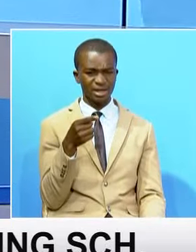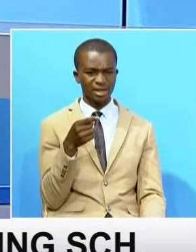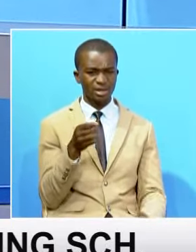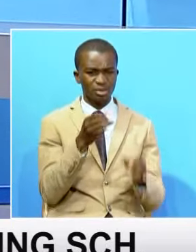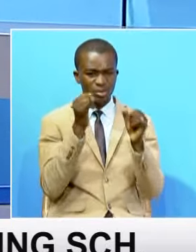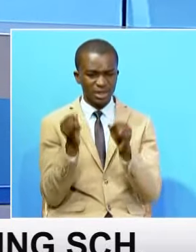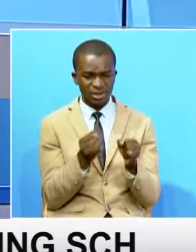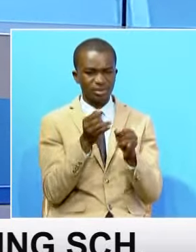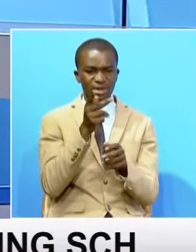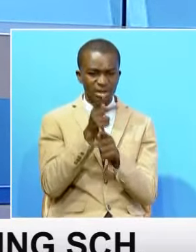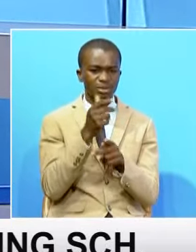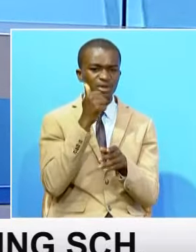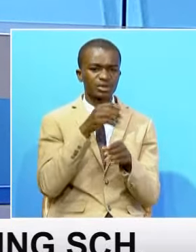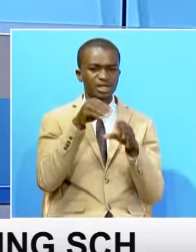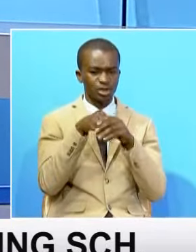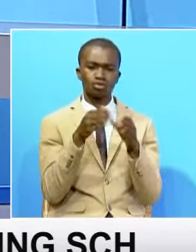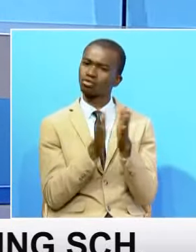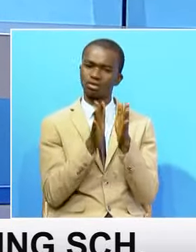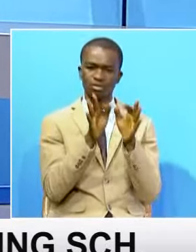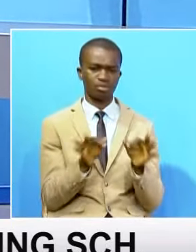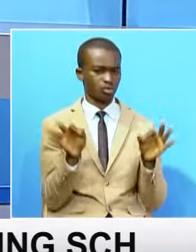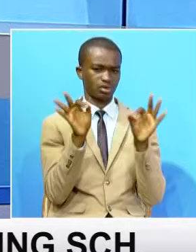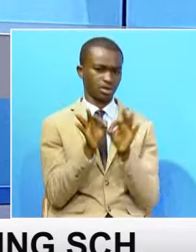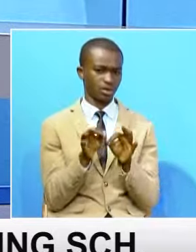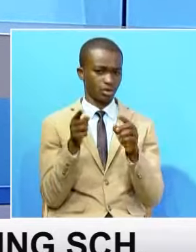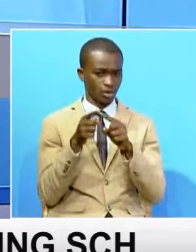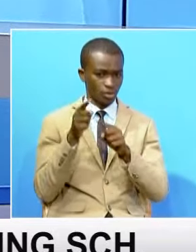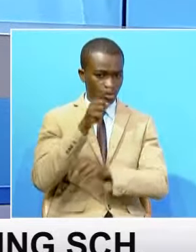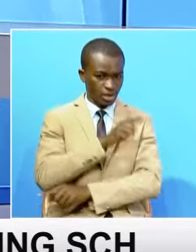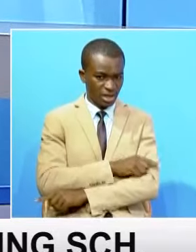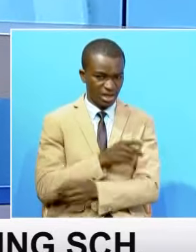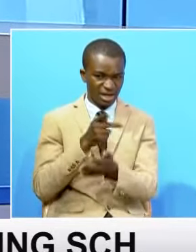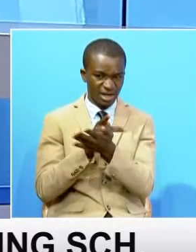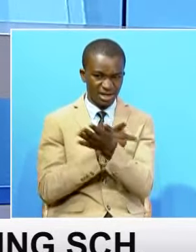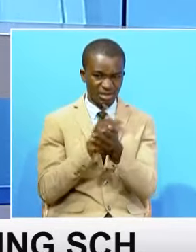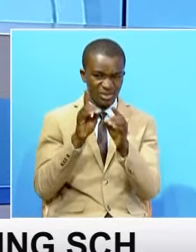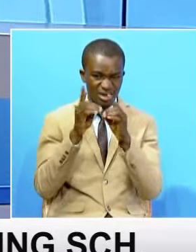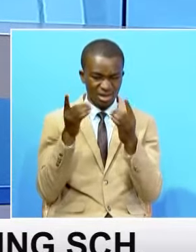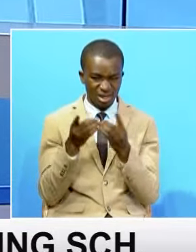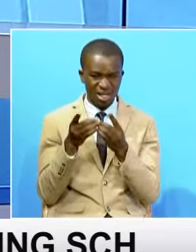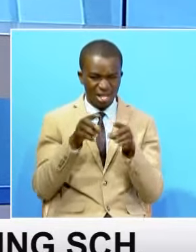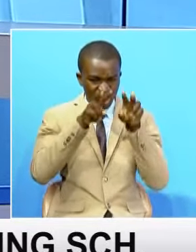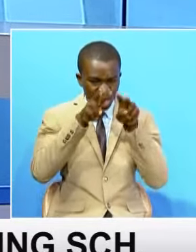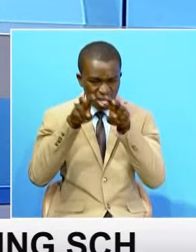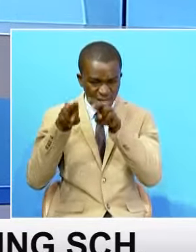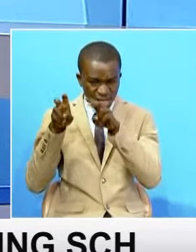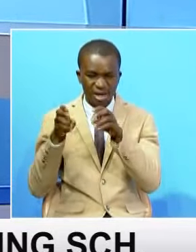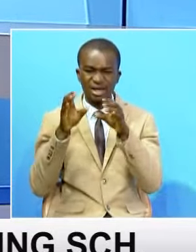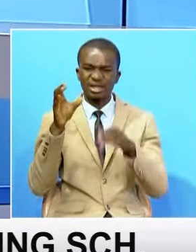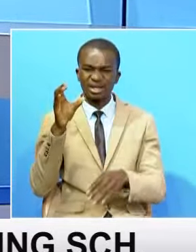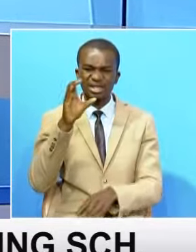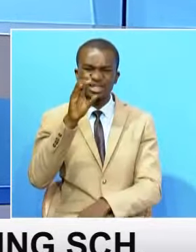KGS, program. Speaking in an interview with Zanis in Kasama after checking on selected constituency development funds,